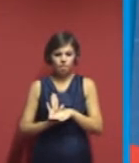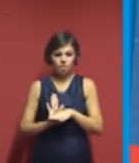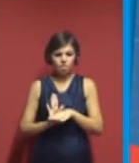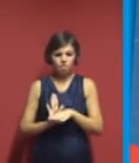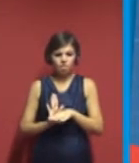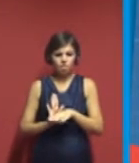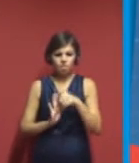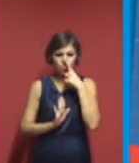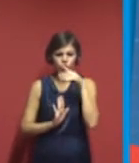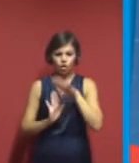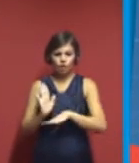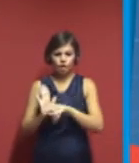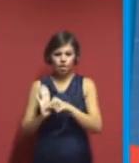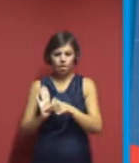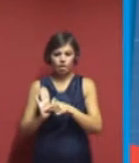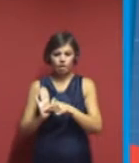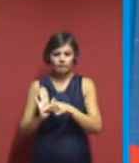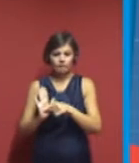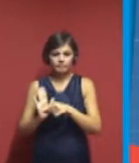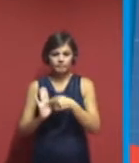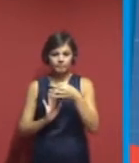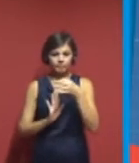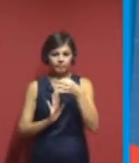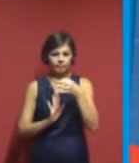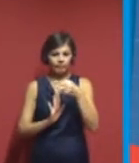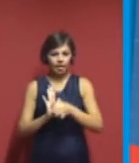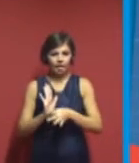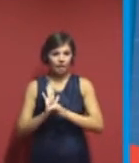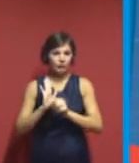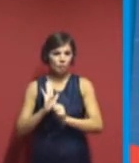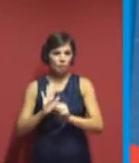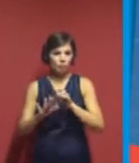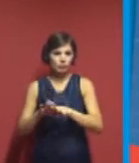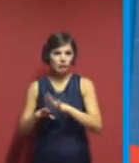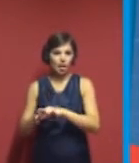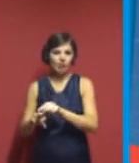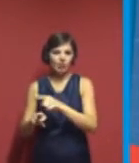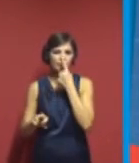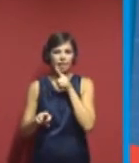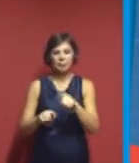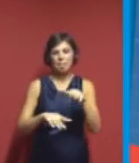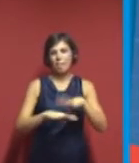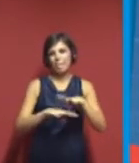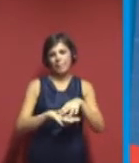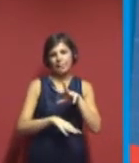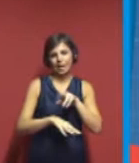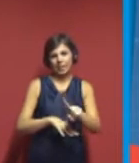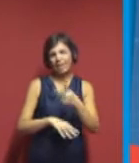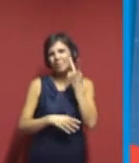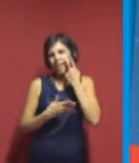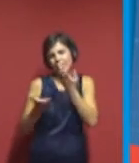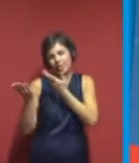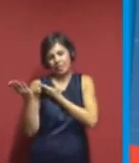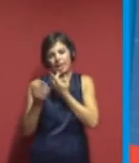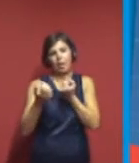able to create a 3D map about the obstacles. This is only about 18,000 pixels with a $200 3D LiDAR. But